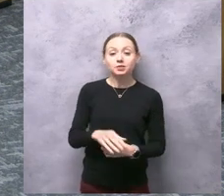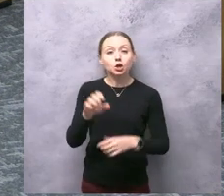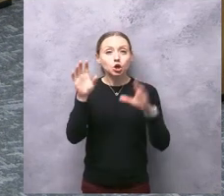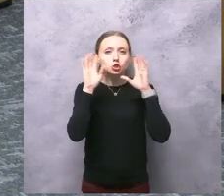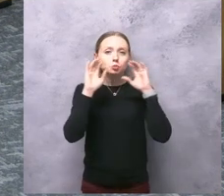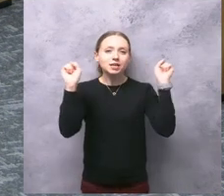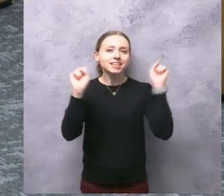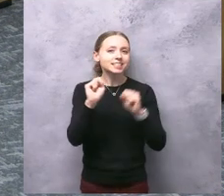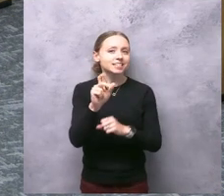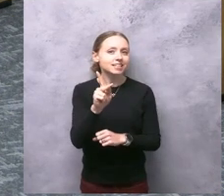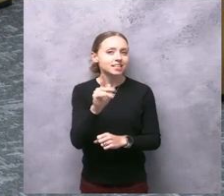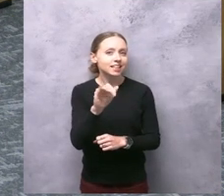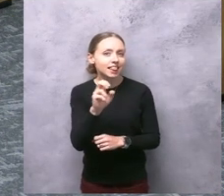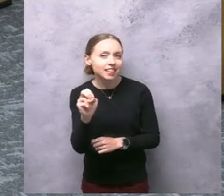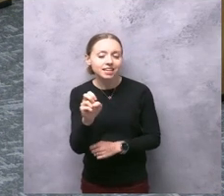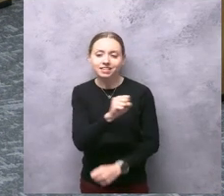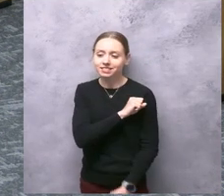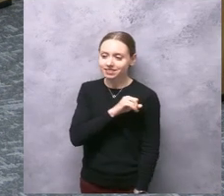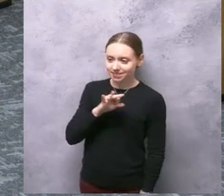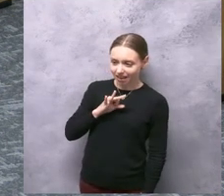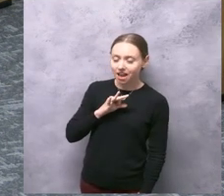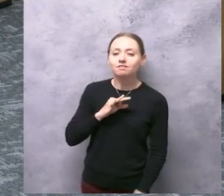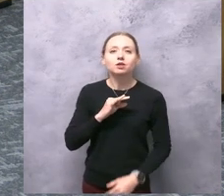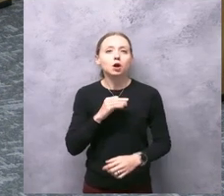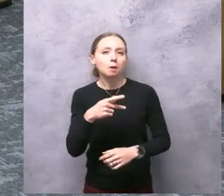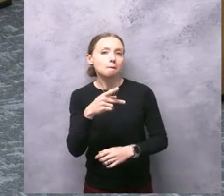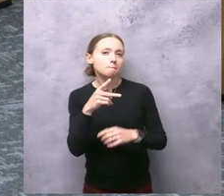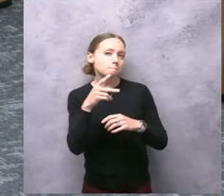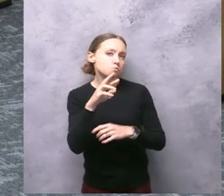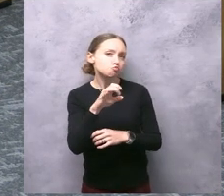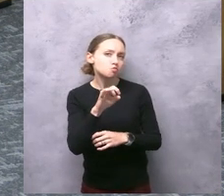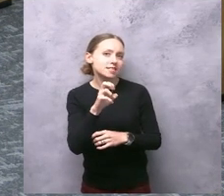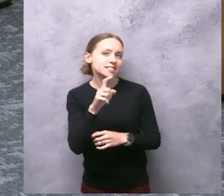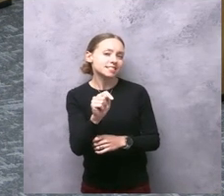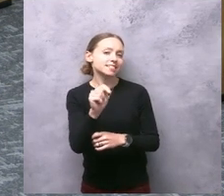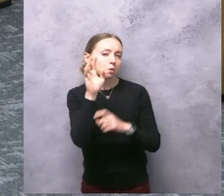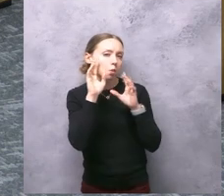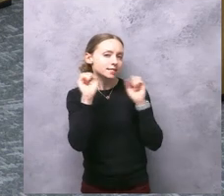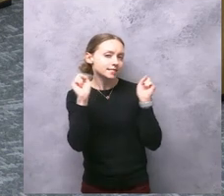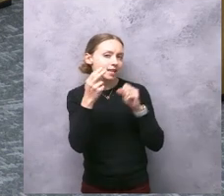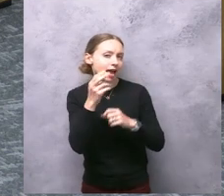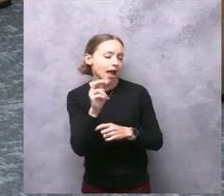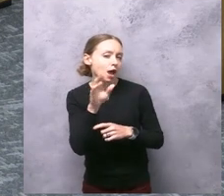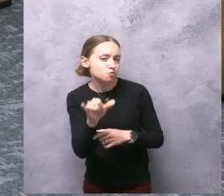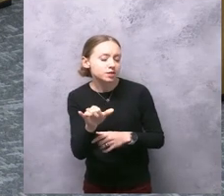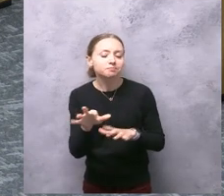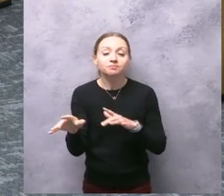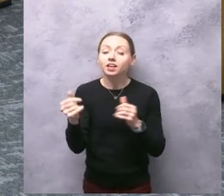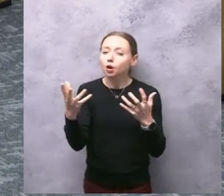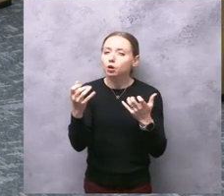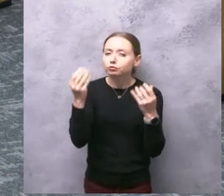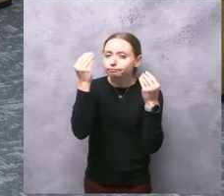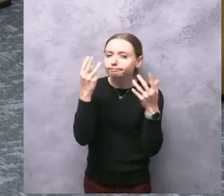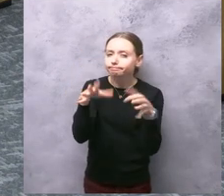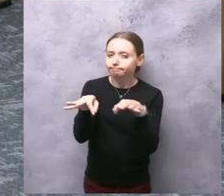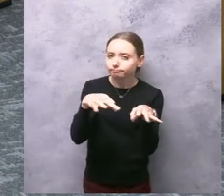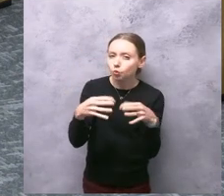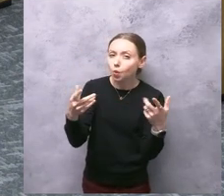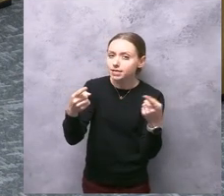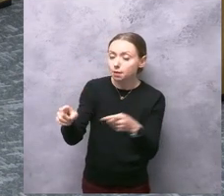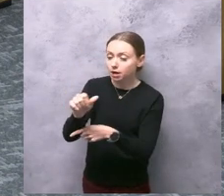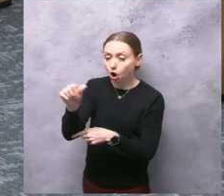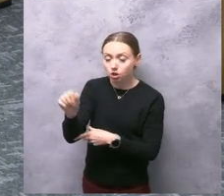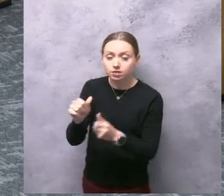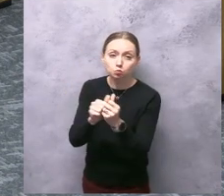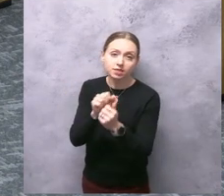staff, President Henry and trustees, great to be with you. Thank you for the invitation. Wanted to give you a quick update on what we are doing in Austin with the State Board